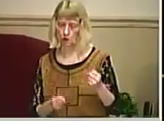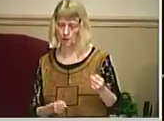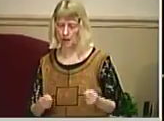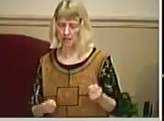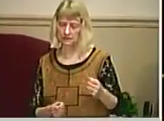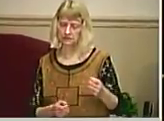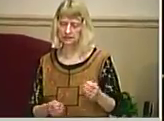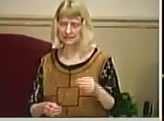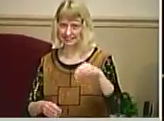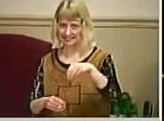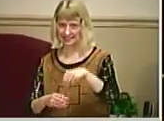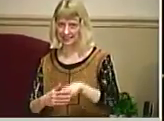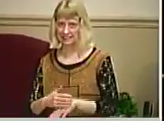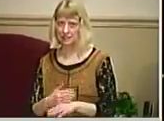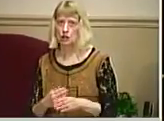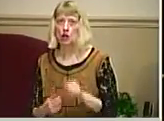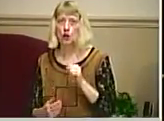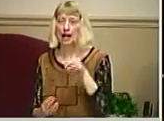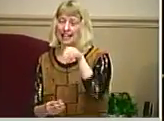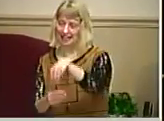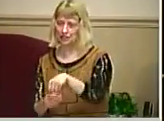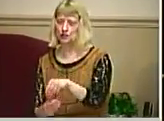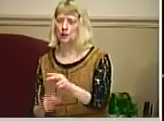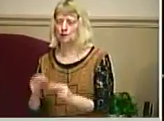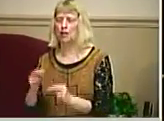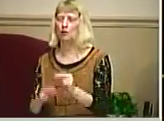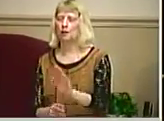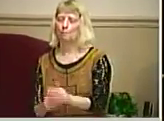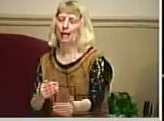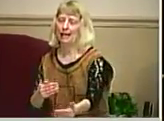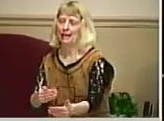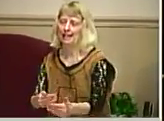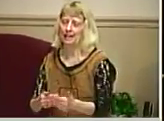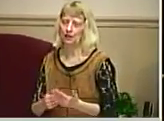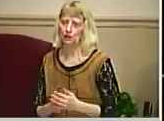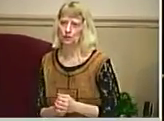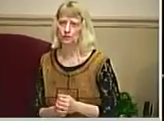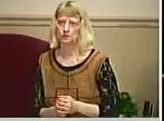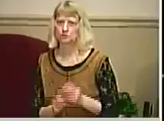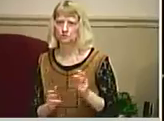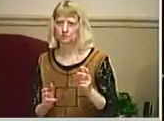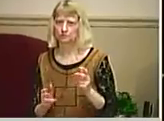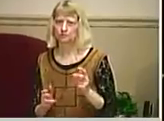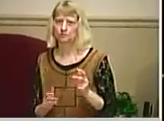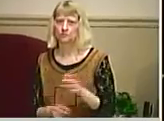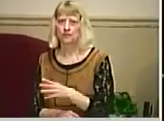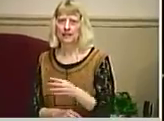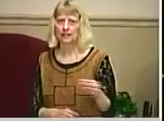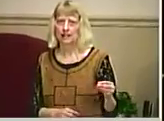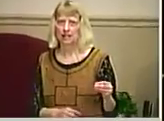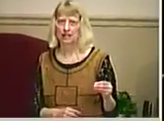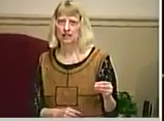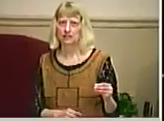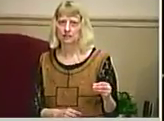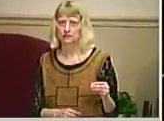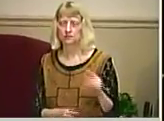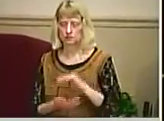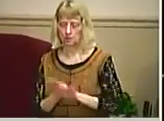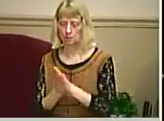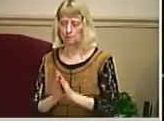right into the Capitol building. Not literally, but he was right there with it. And you know, it was a